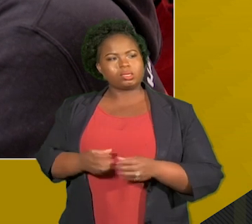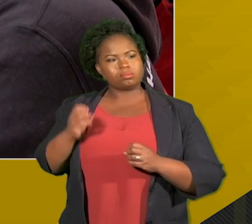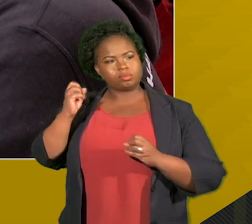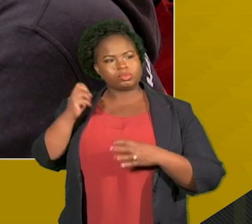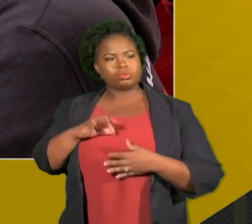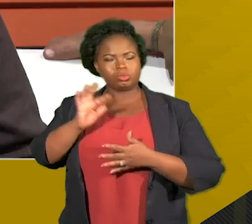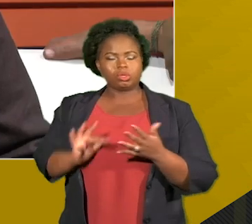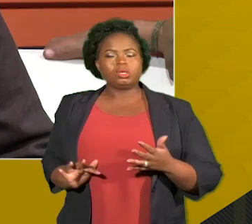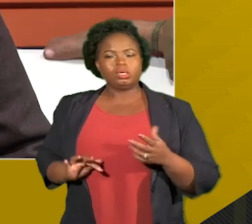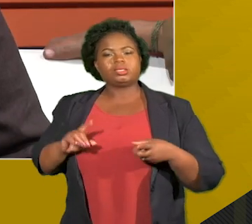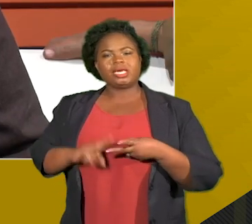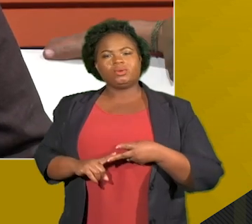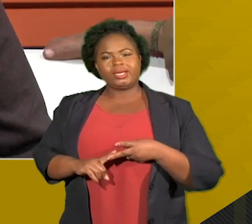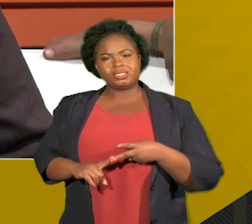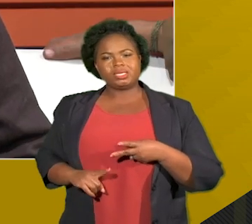kind of narratives,